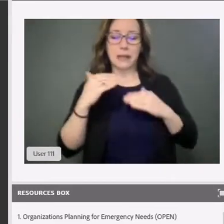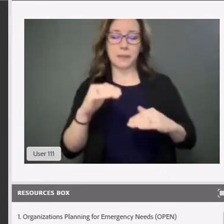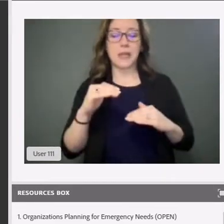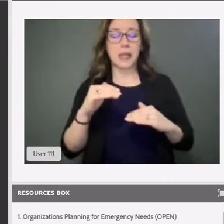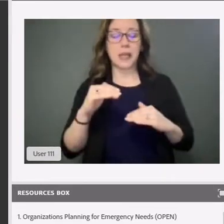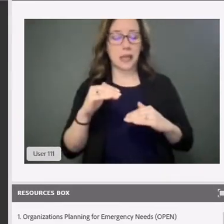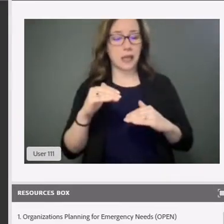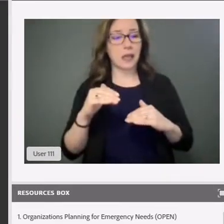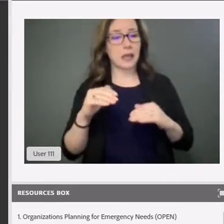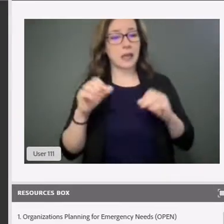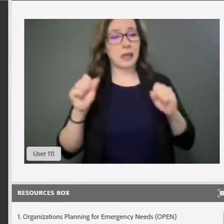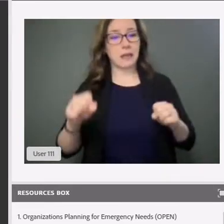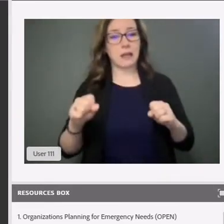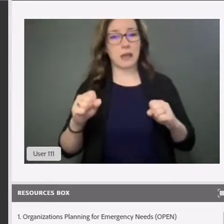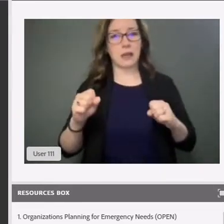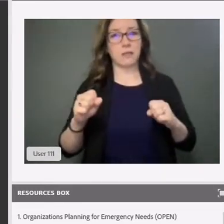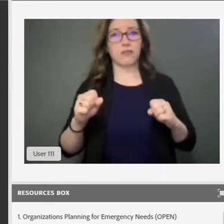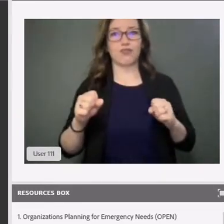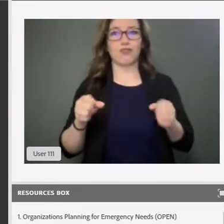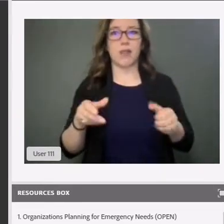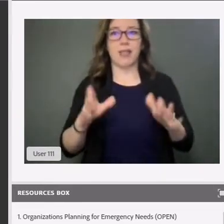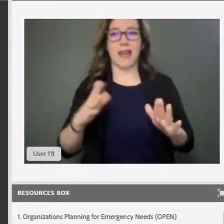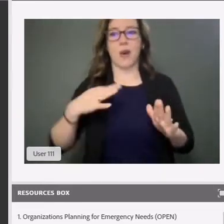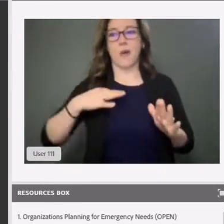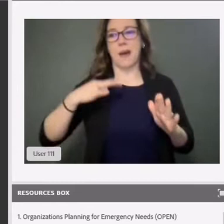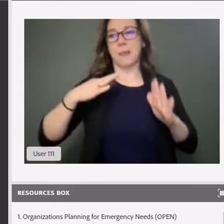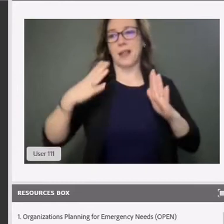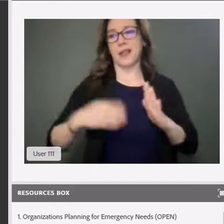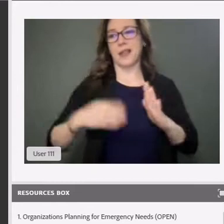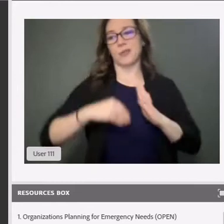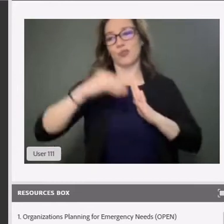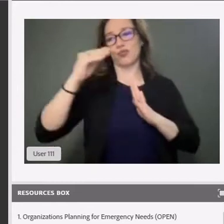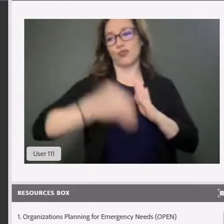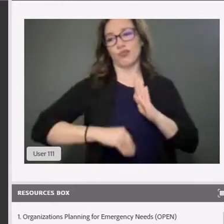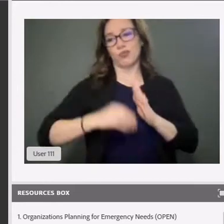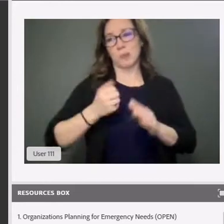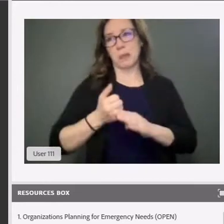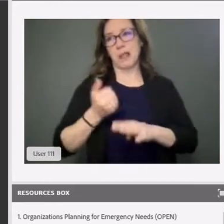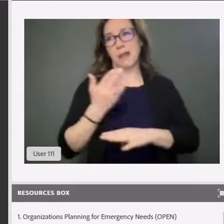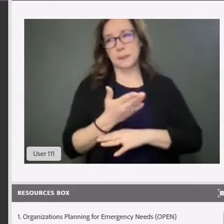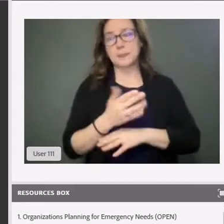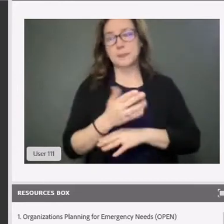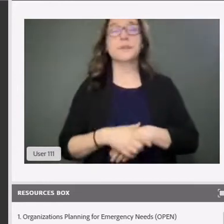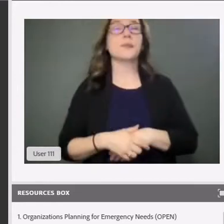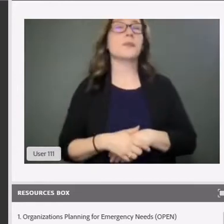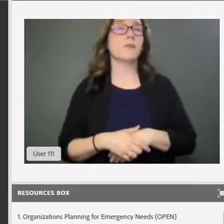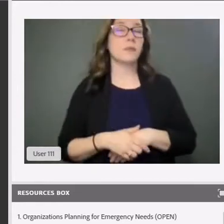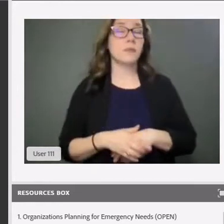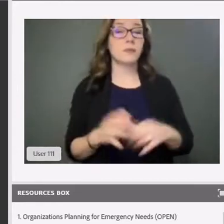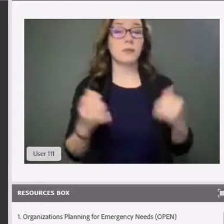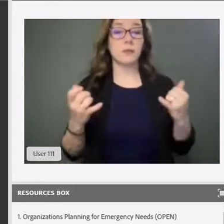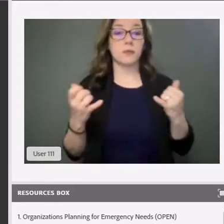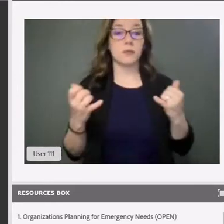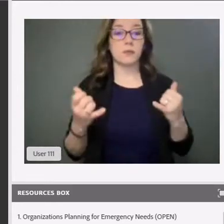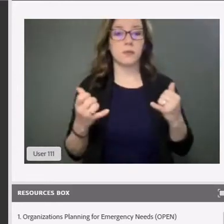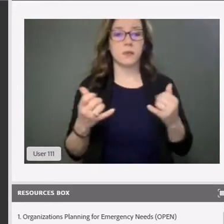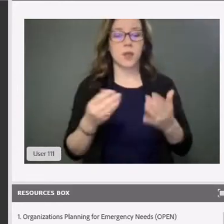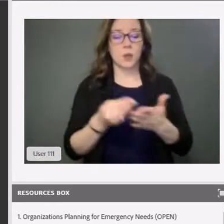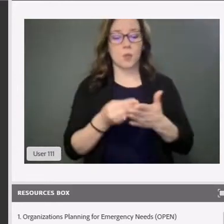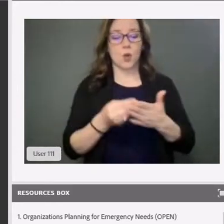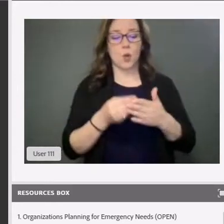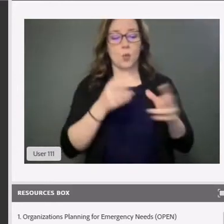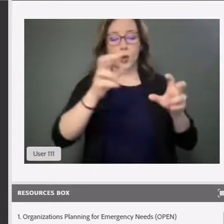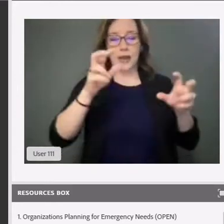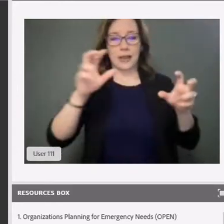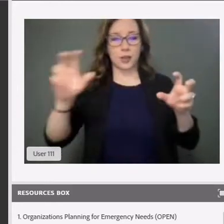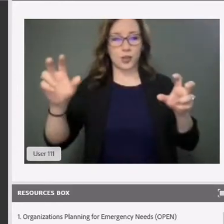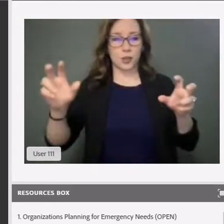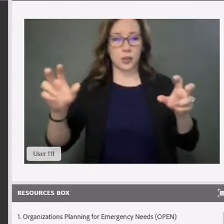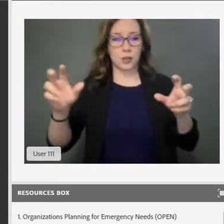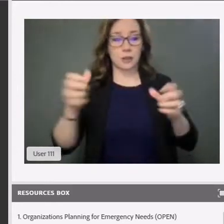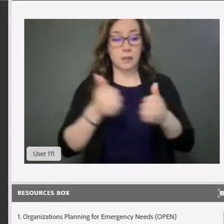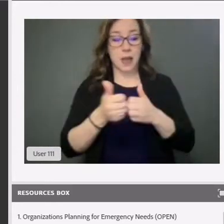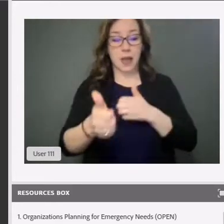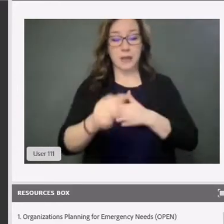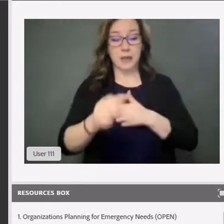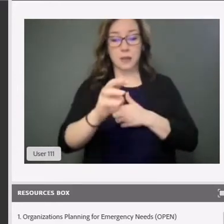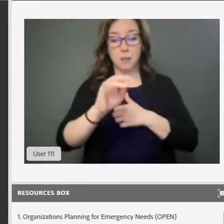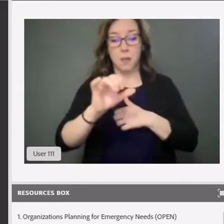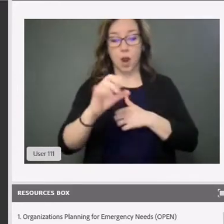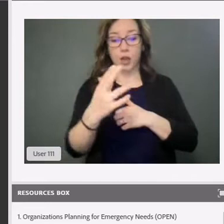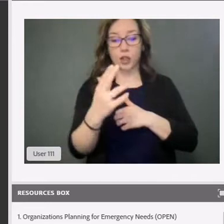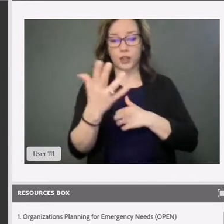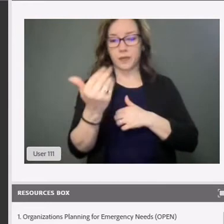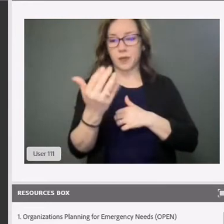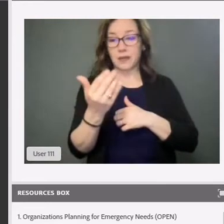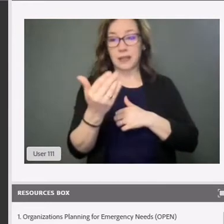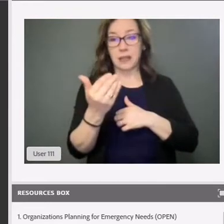allow applicants to apply. So right now, as you see, we had the appropriations were passed on March 15th of this